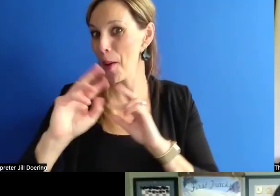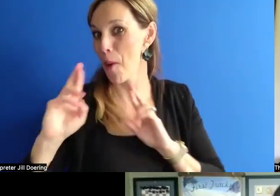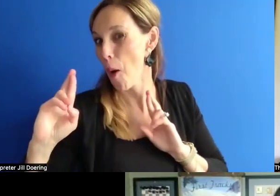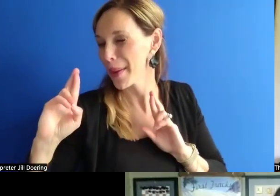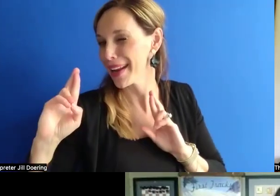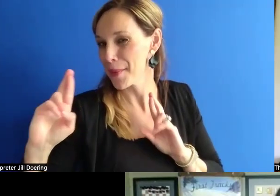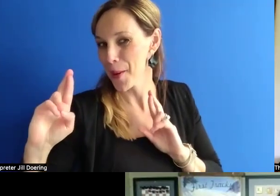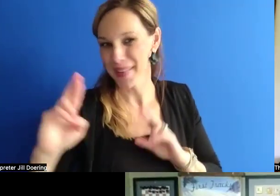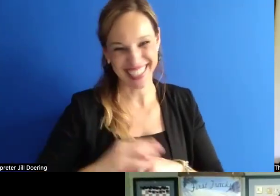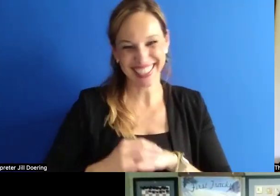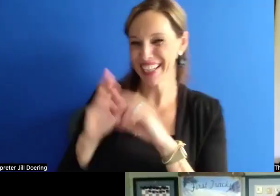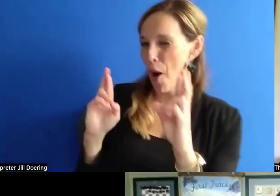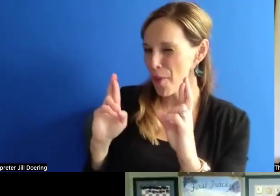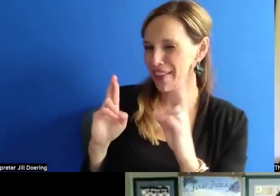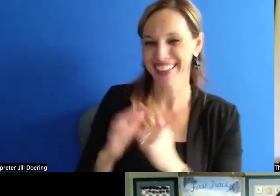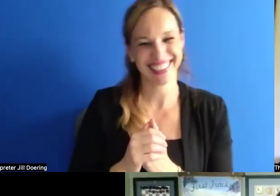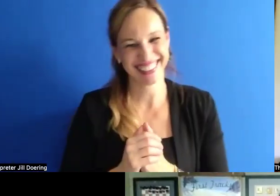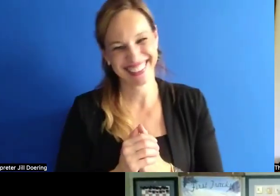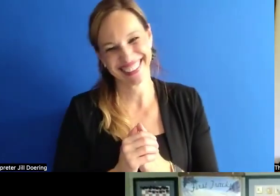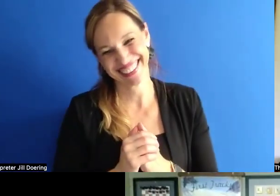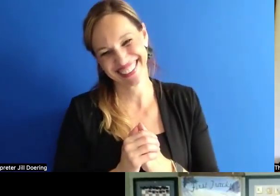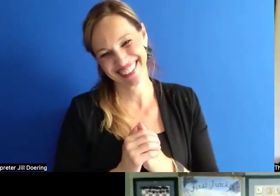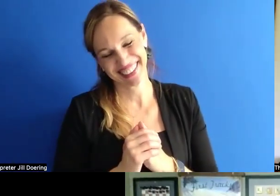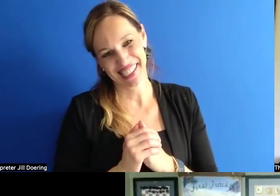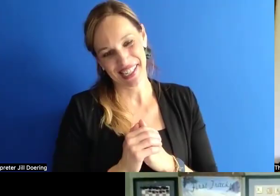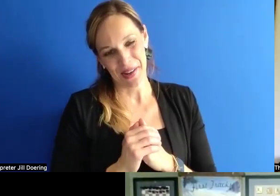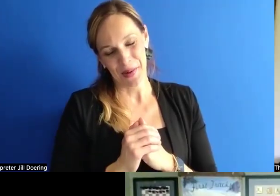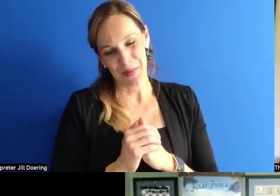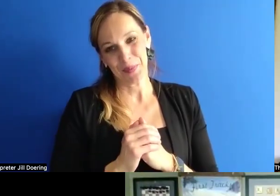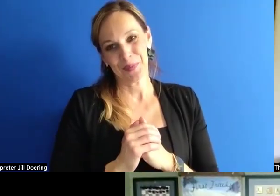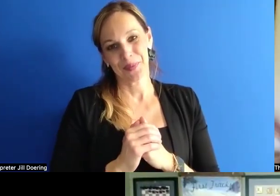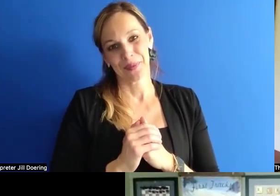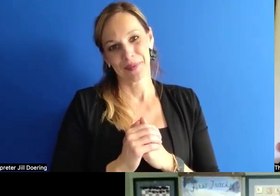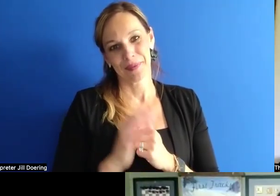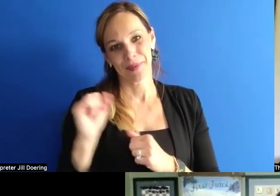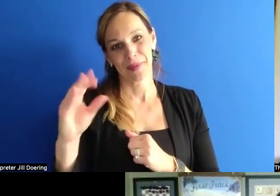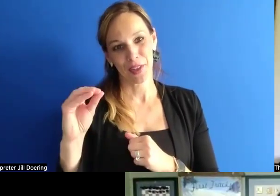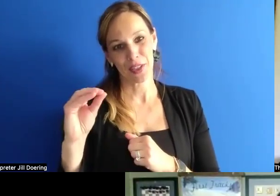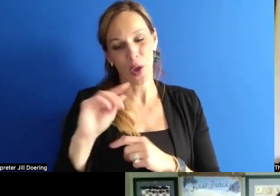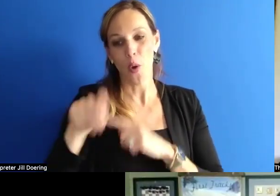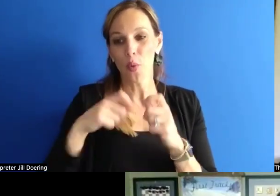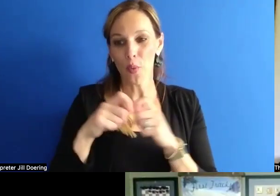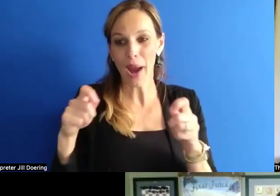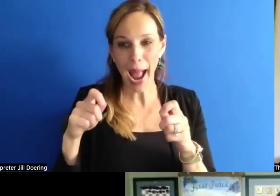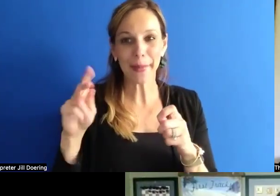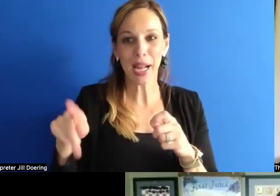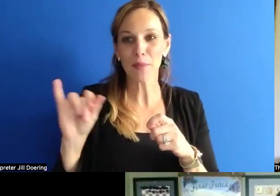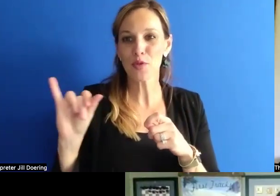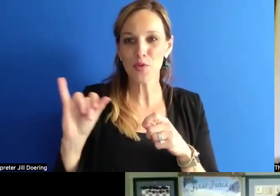Hopefully, hopefully. And yeah, so wrapping up, let's talk